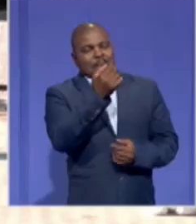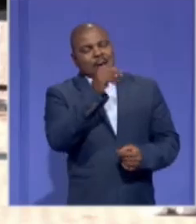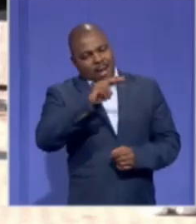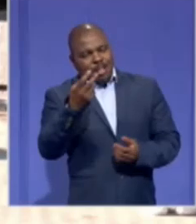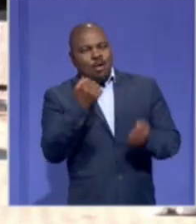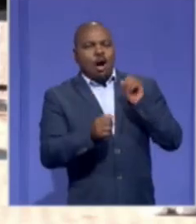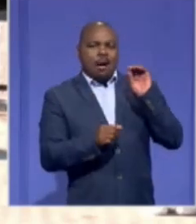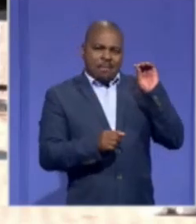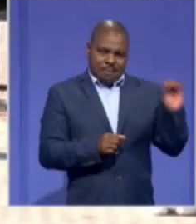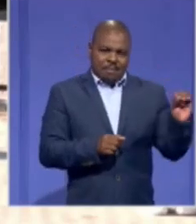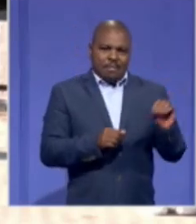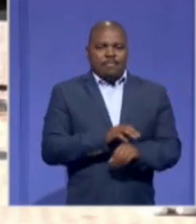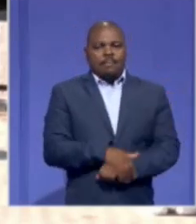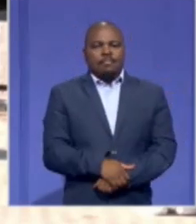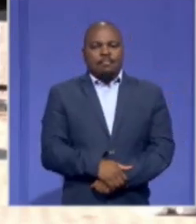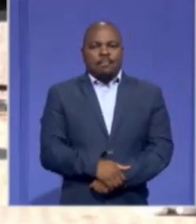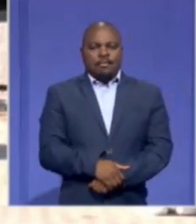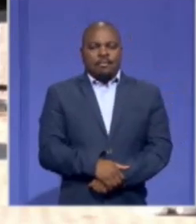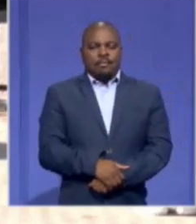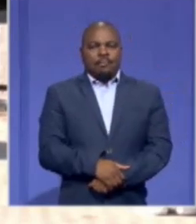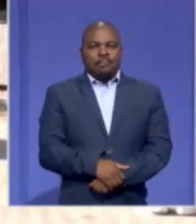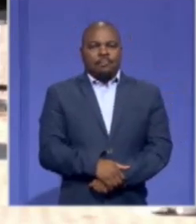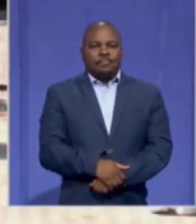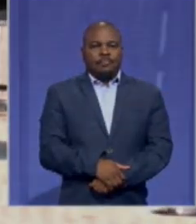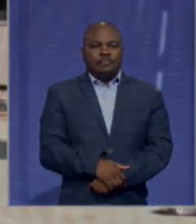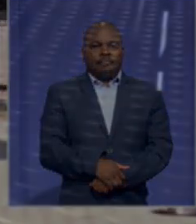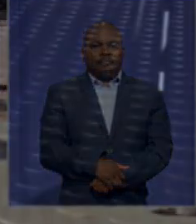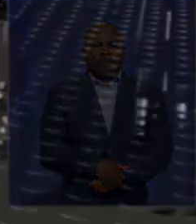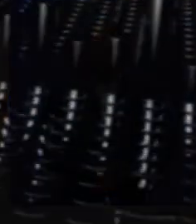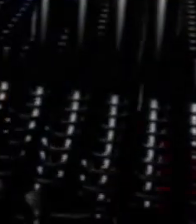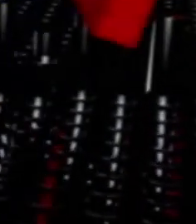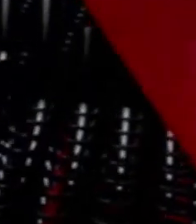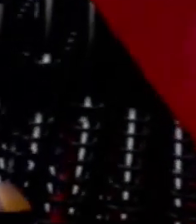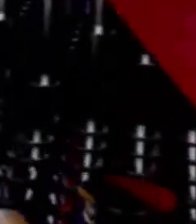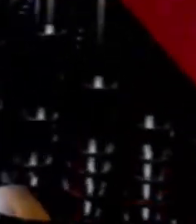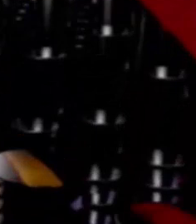Maine, SABC News, Mahikeng.